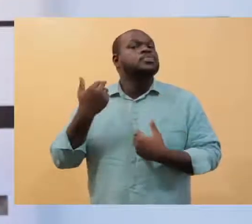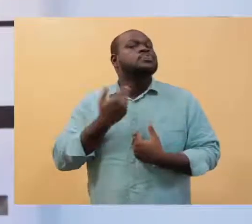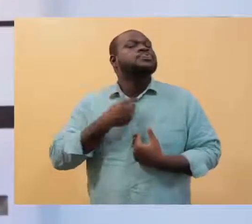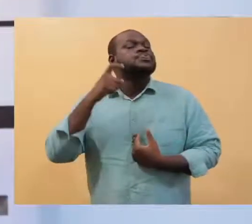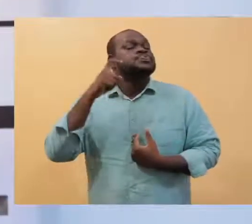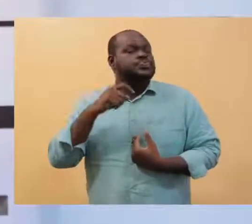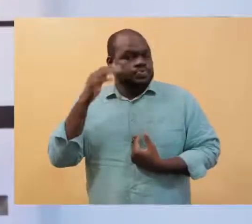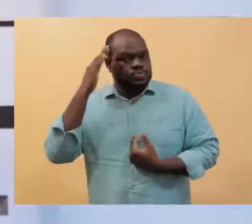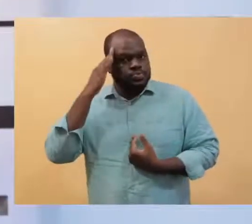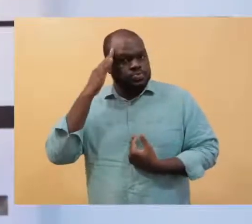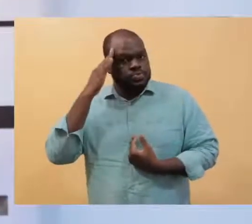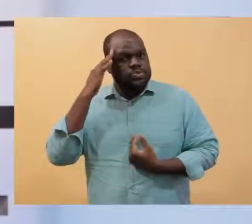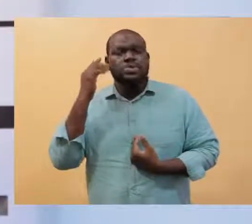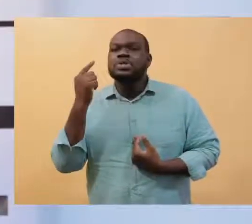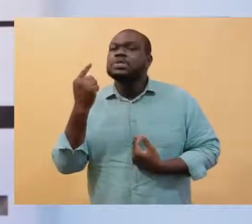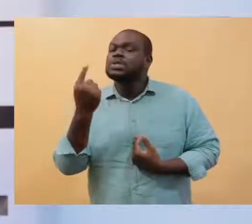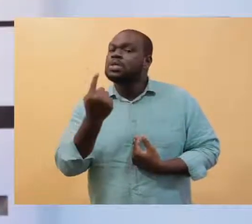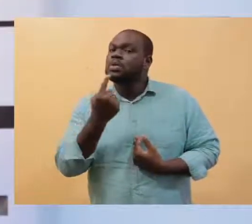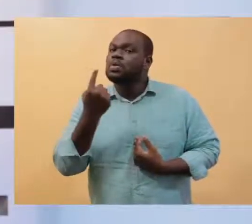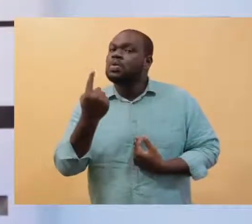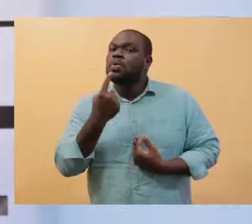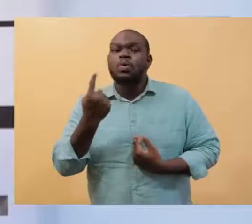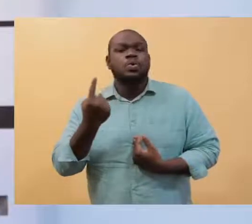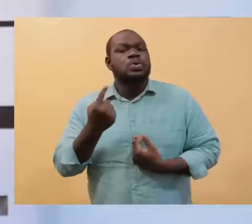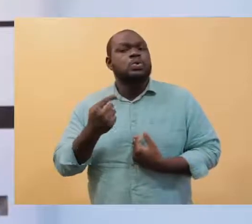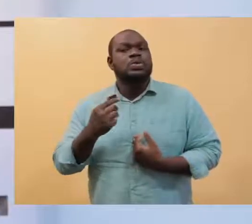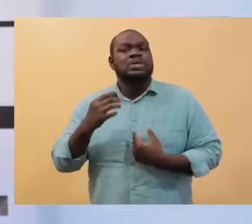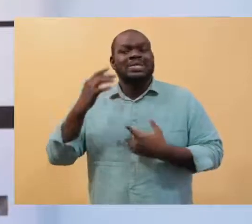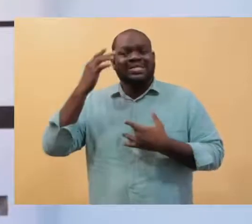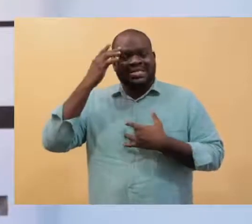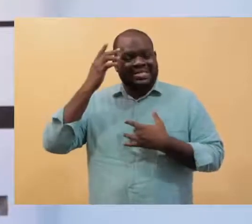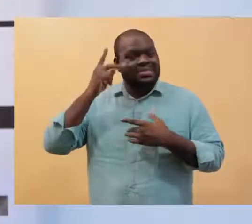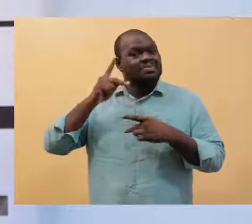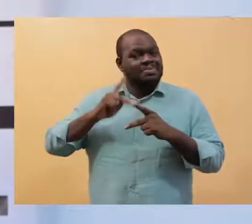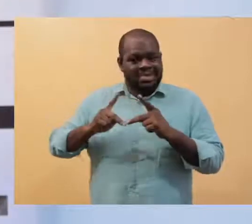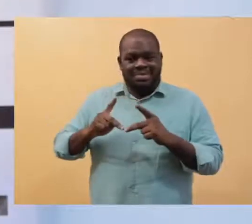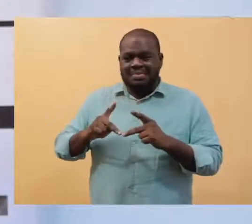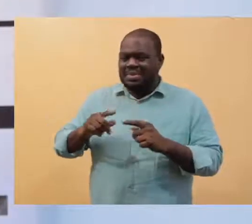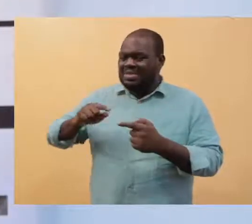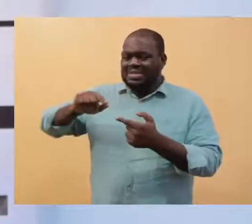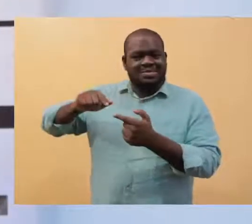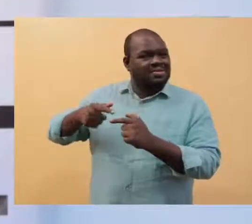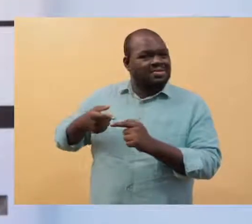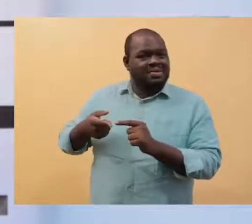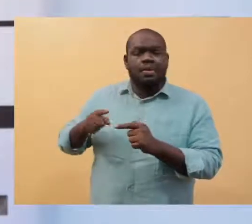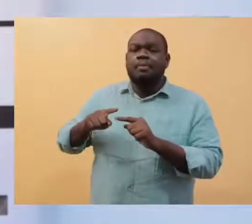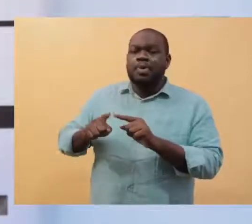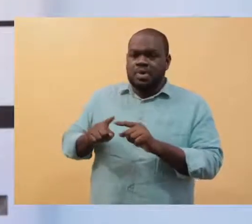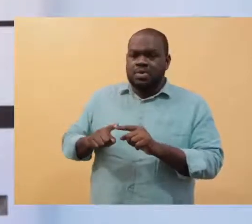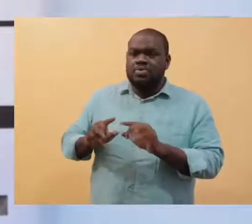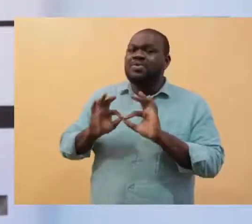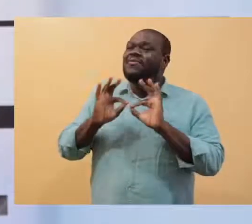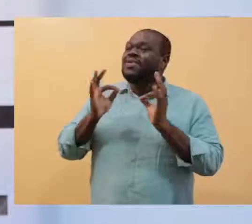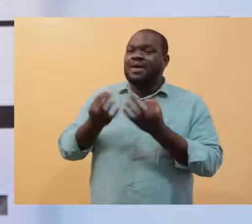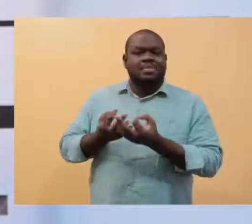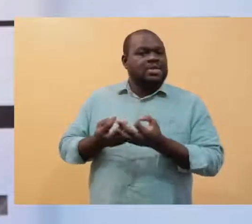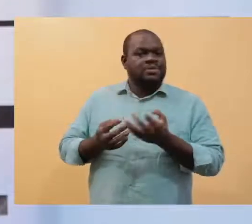note that it is not just the patient that suffers, but the family members that cannot be there for